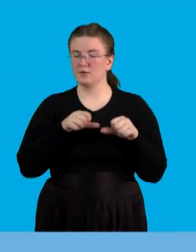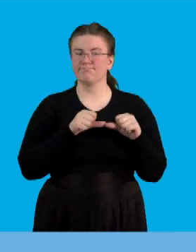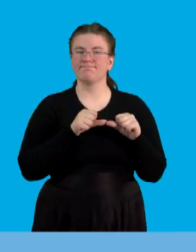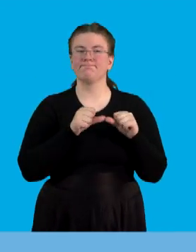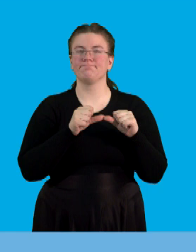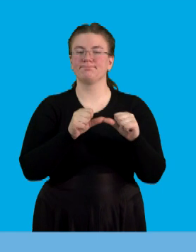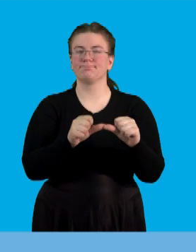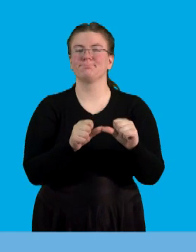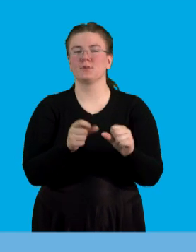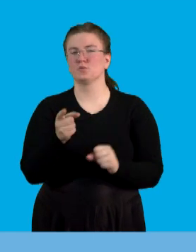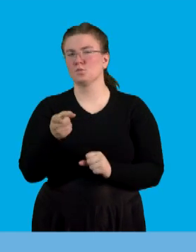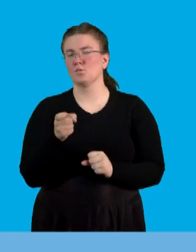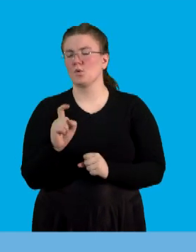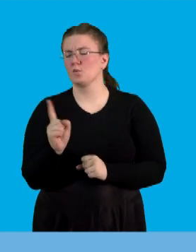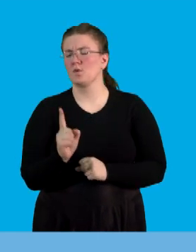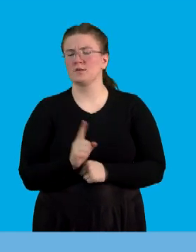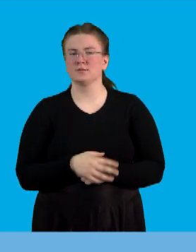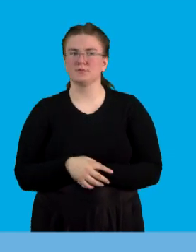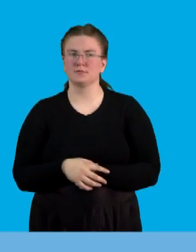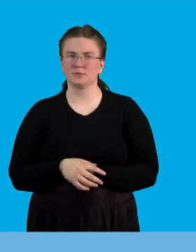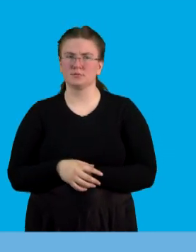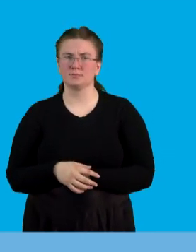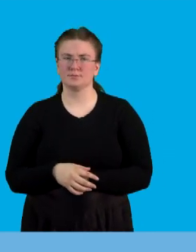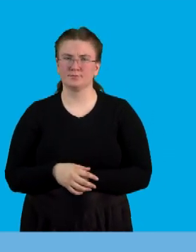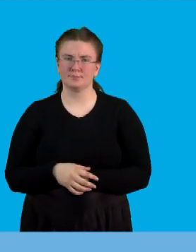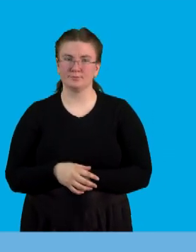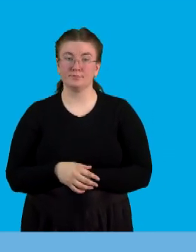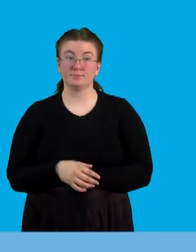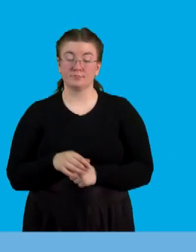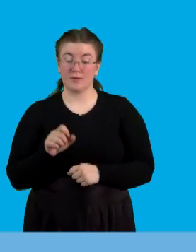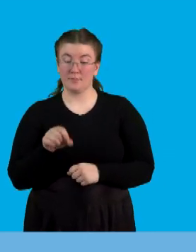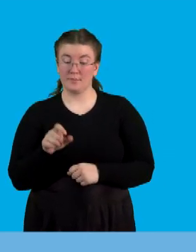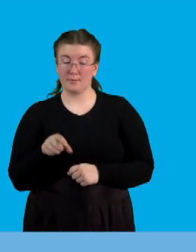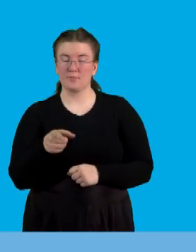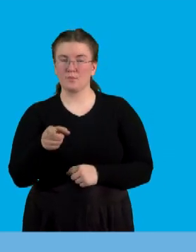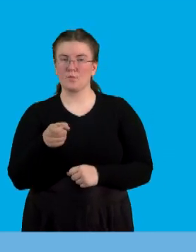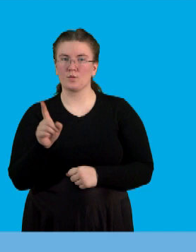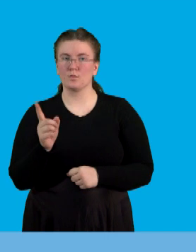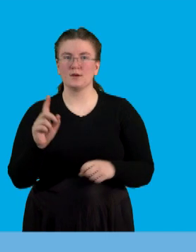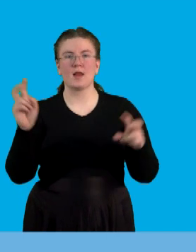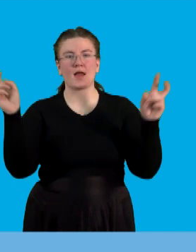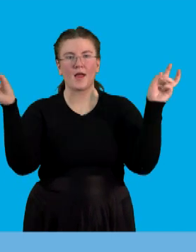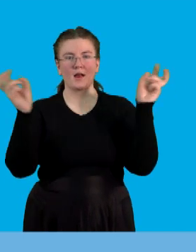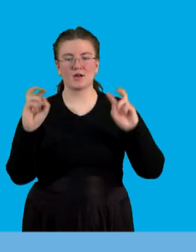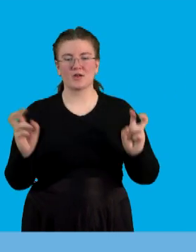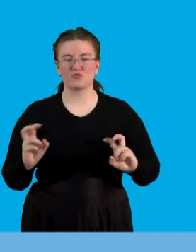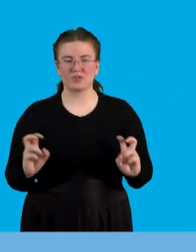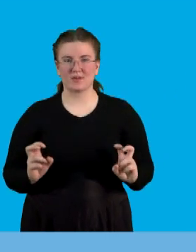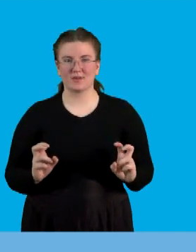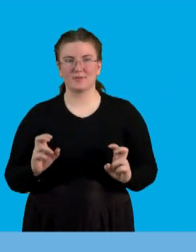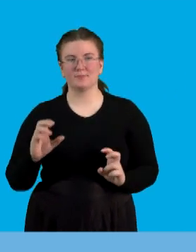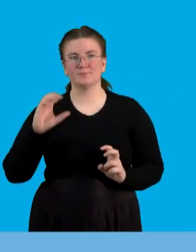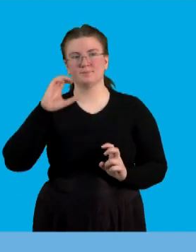So what do we call a continuous path for the electric charge to flow? So that is called an